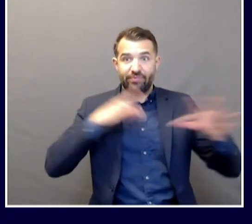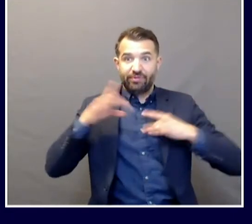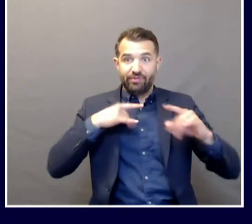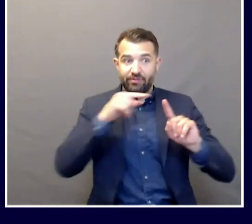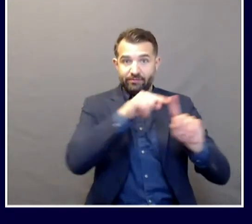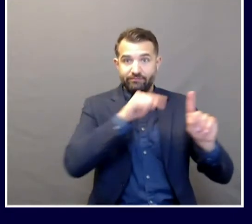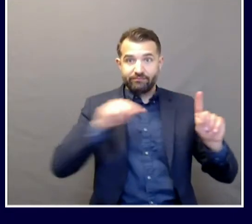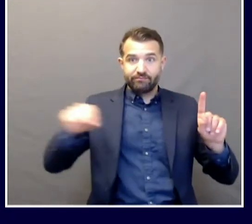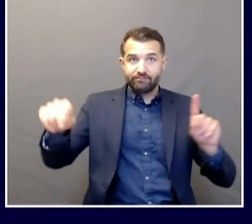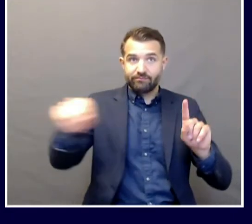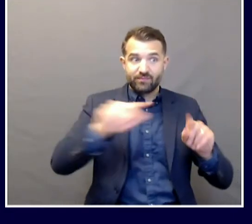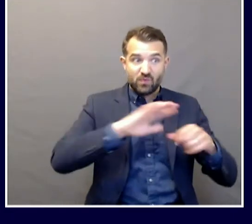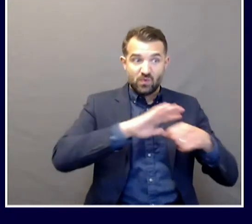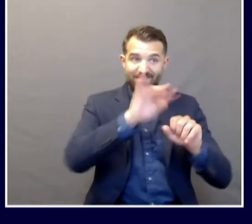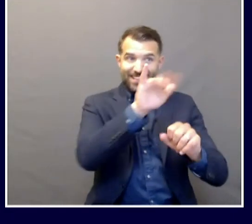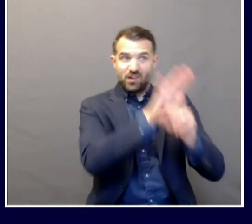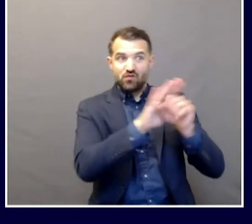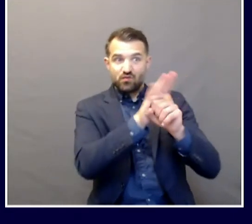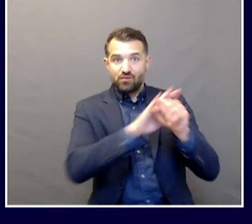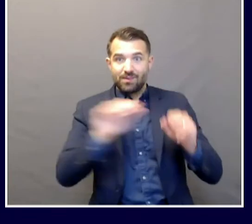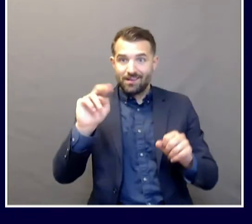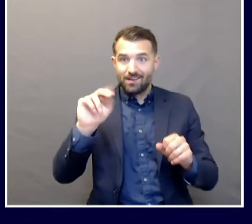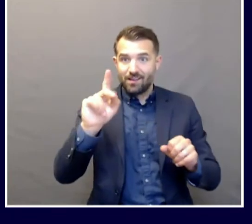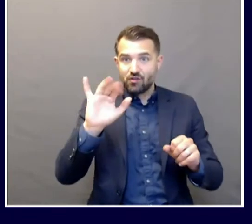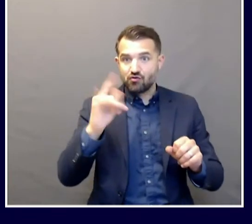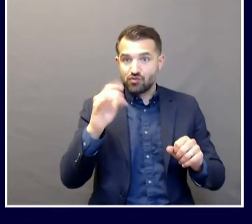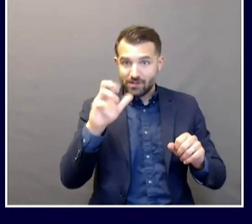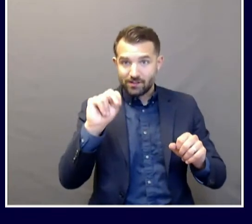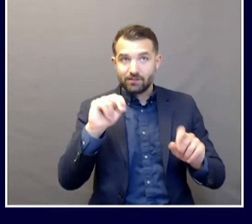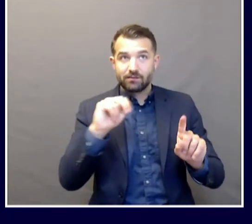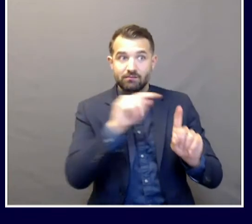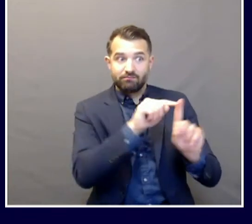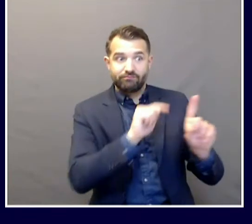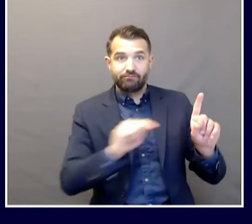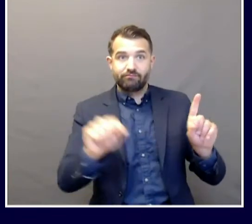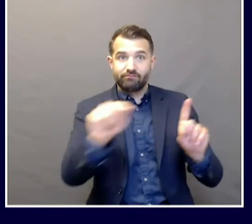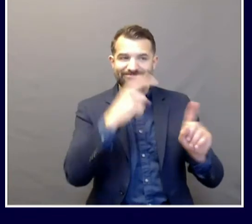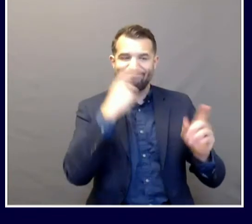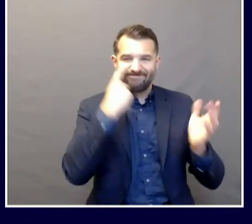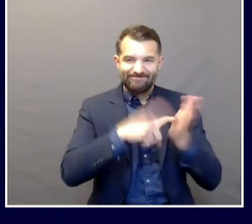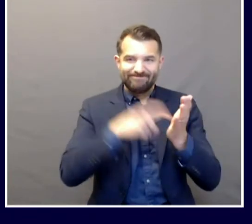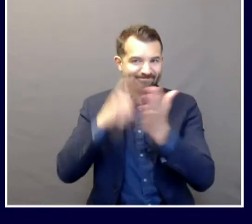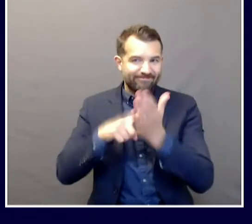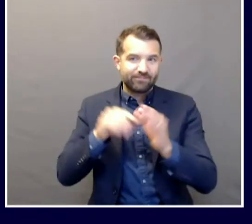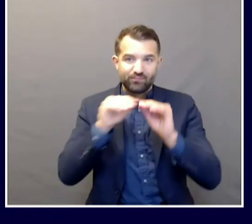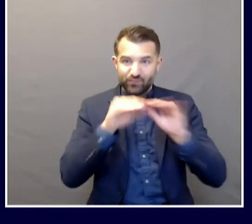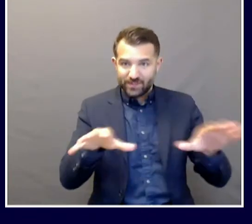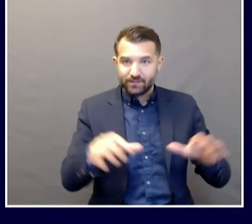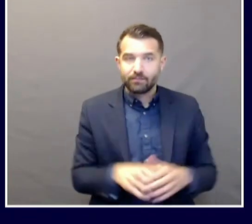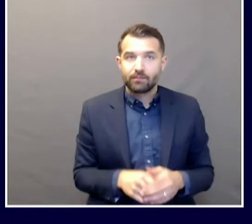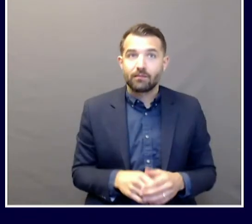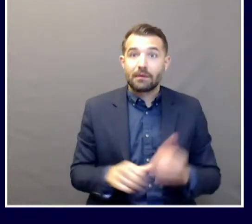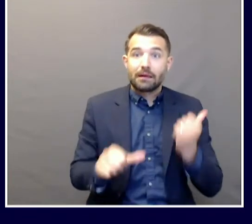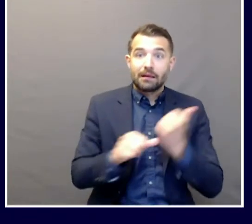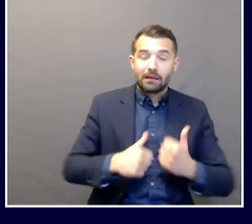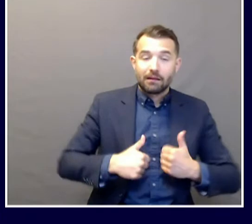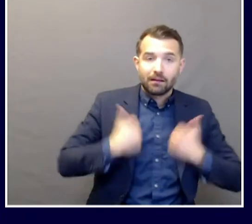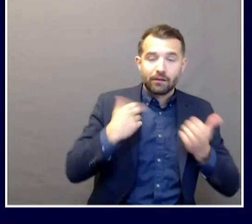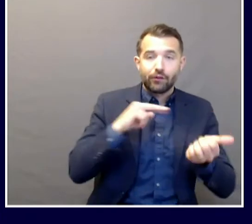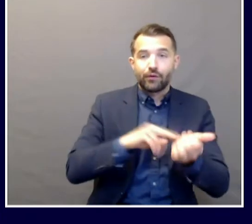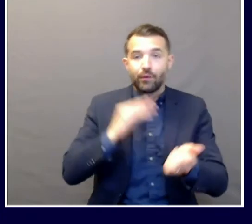we sadly saw some outbreaks at places like long-term care facilities, a workplace or two, things of that nature. So we